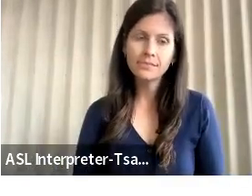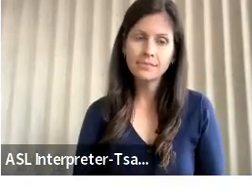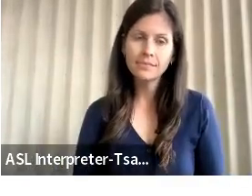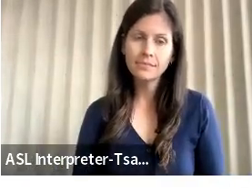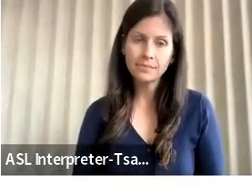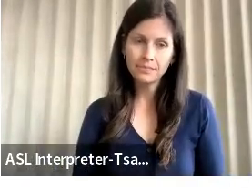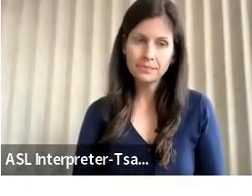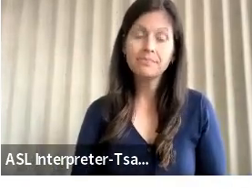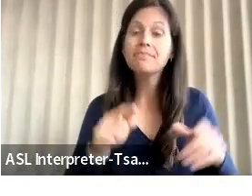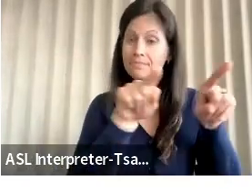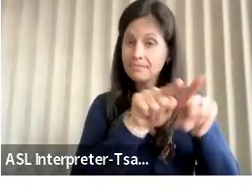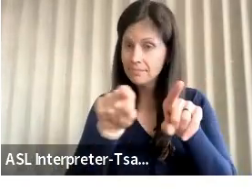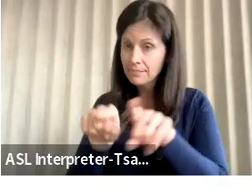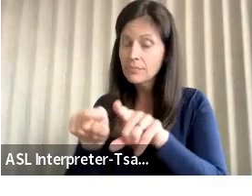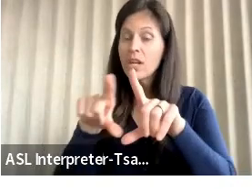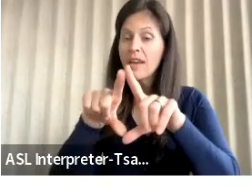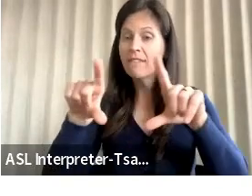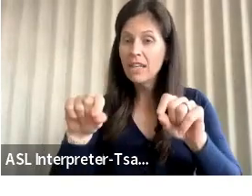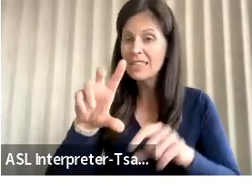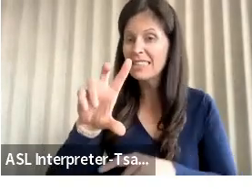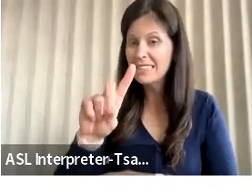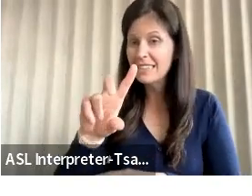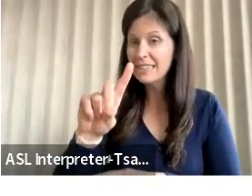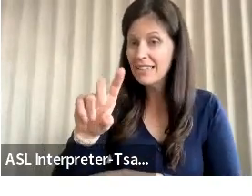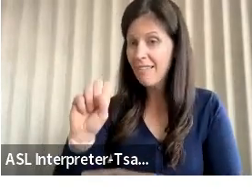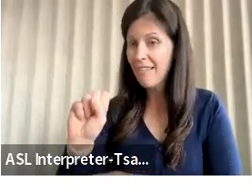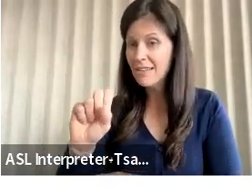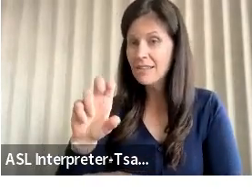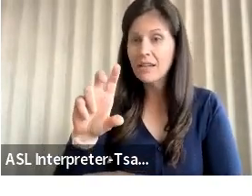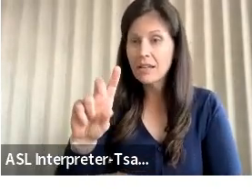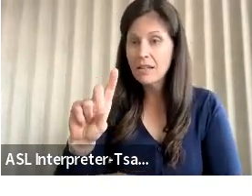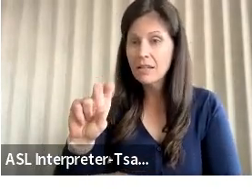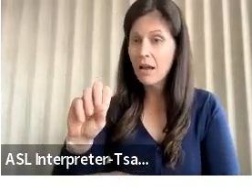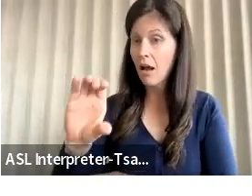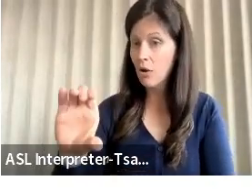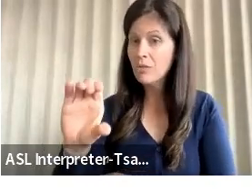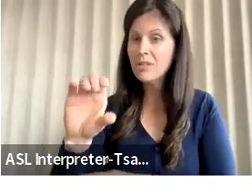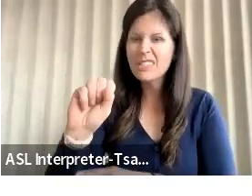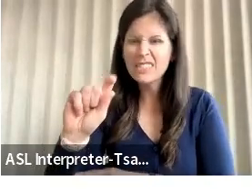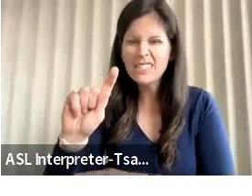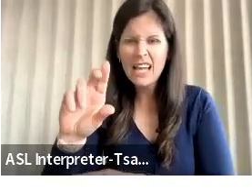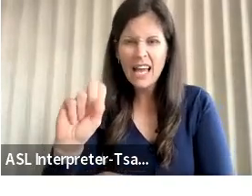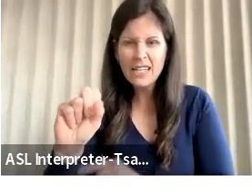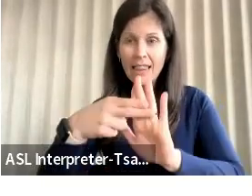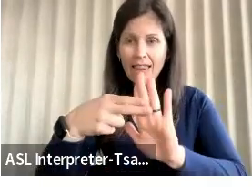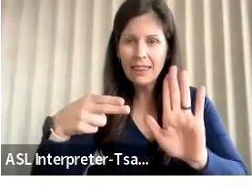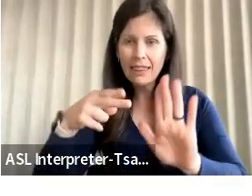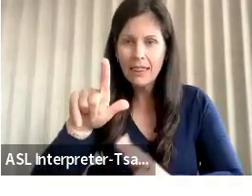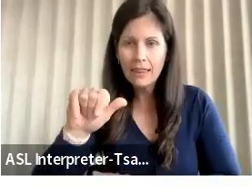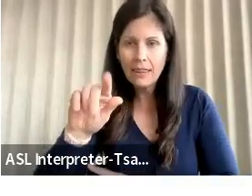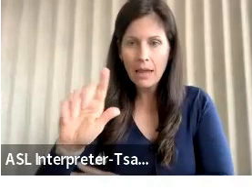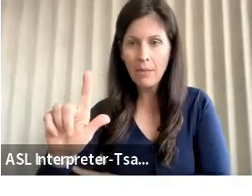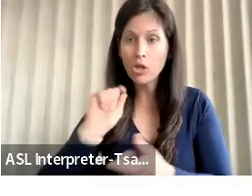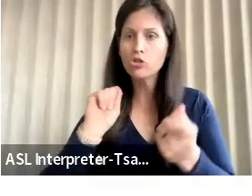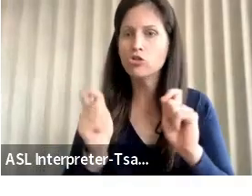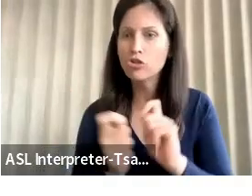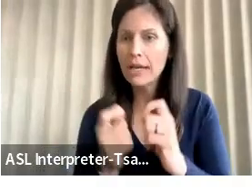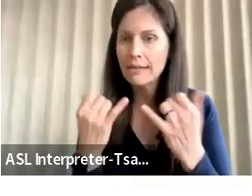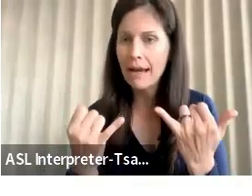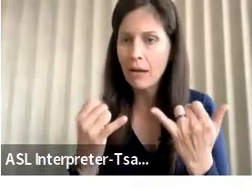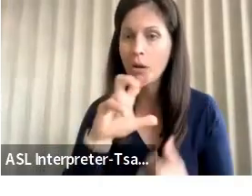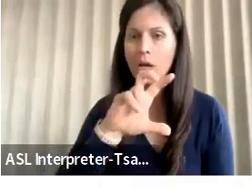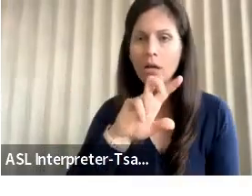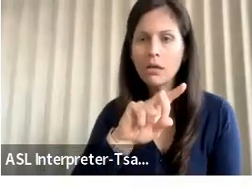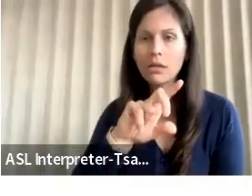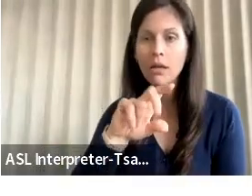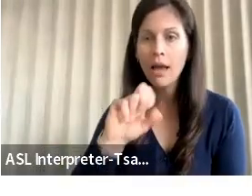Additionally, the field DDS document status label has been changed to